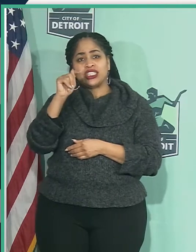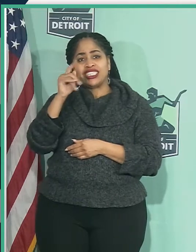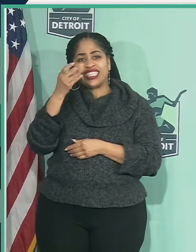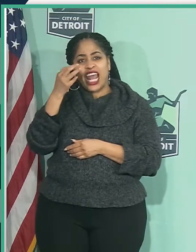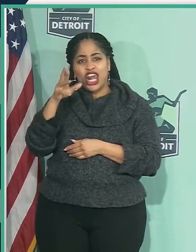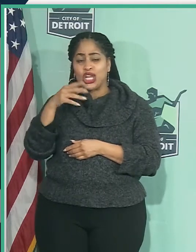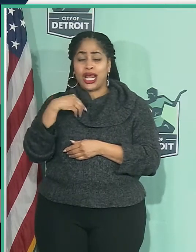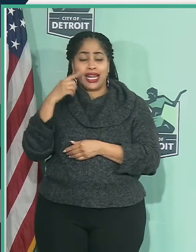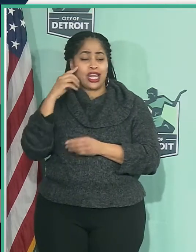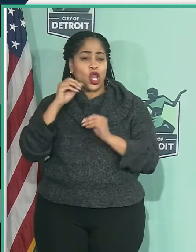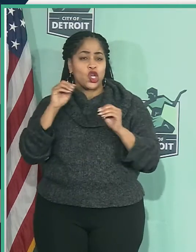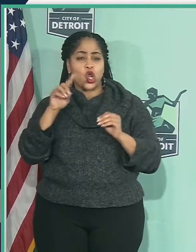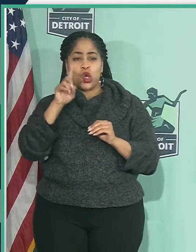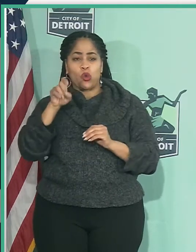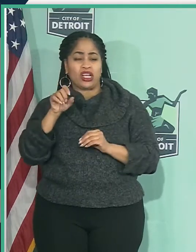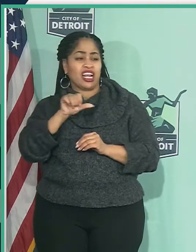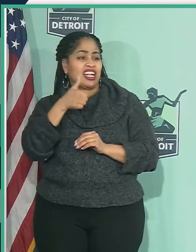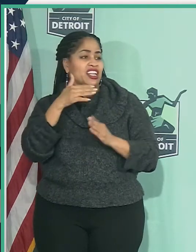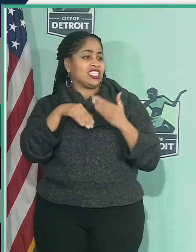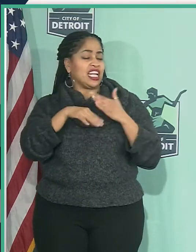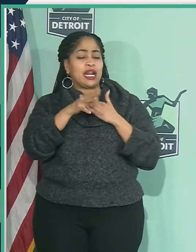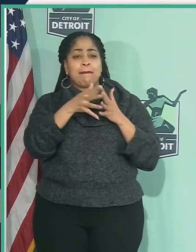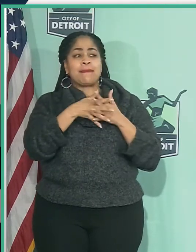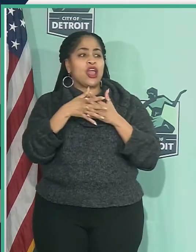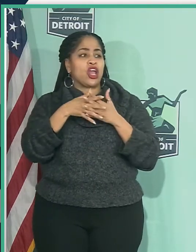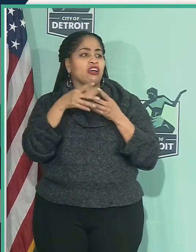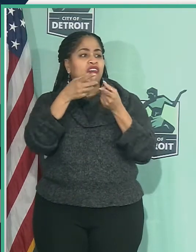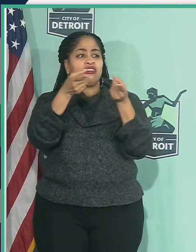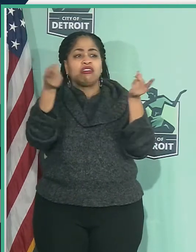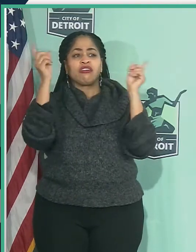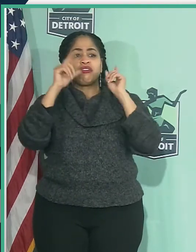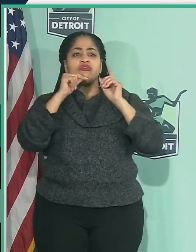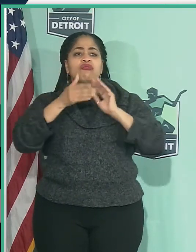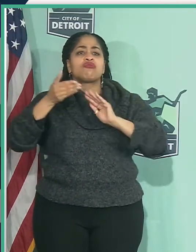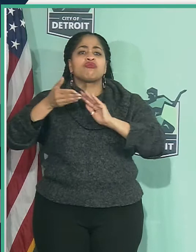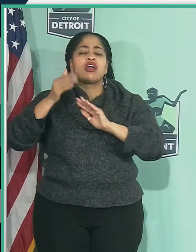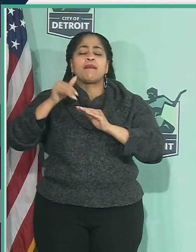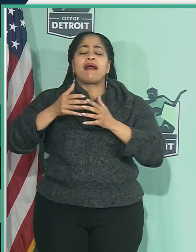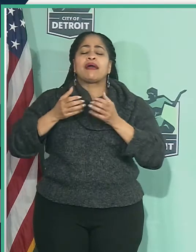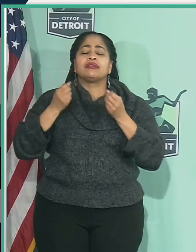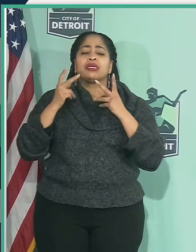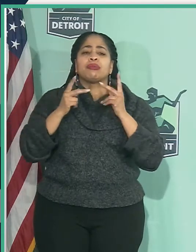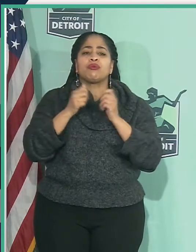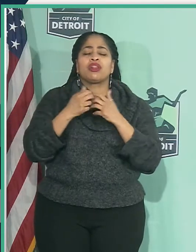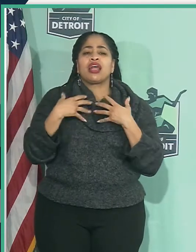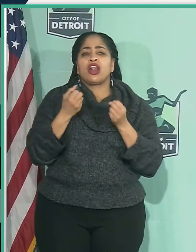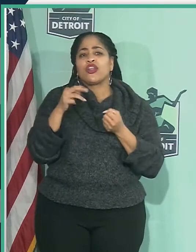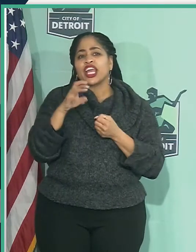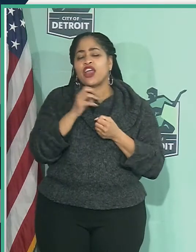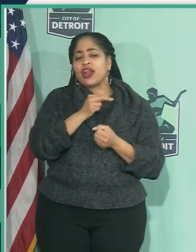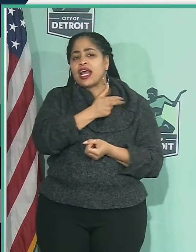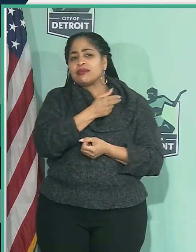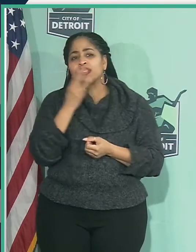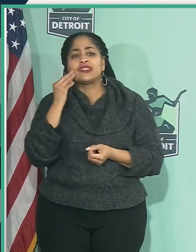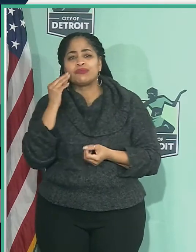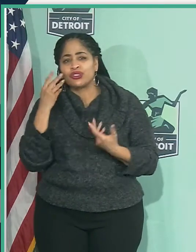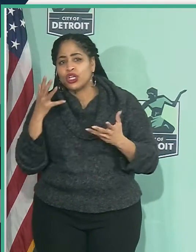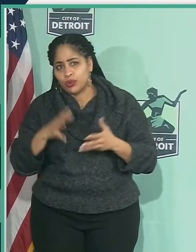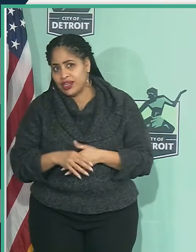there's any question there's not another city in America that is run by as many people with healthcare and hospital